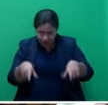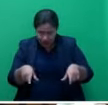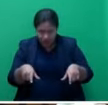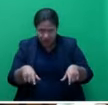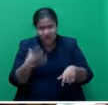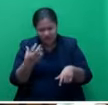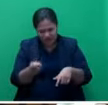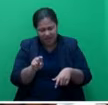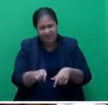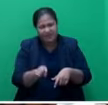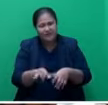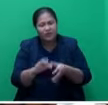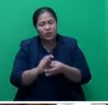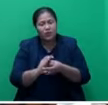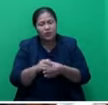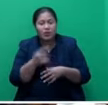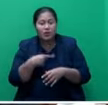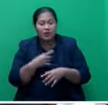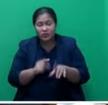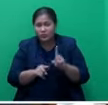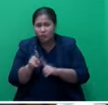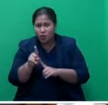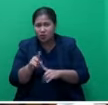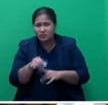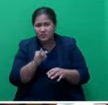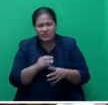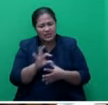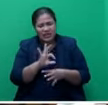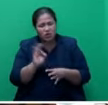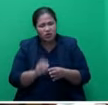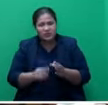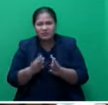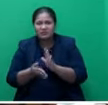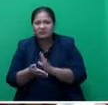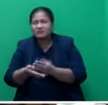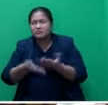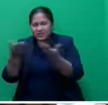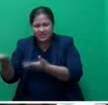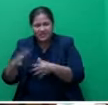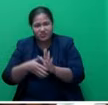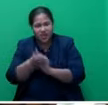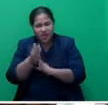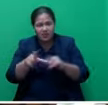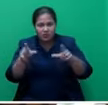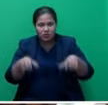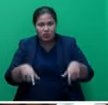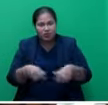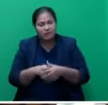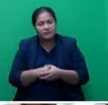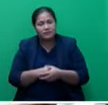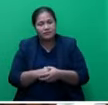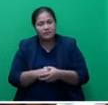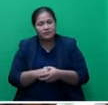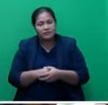fact, most cases do not go beyond the High Court. And jurisprudence set by the High Court actually